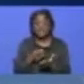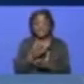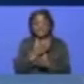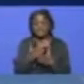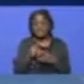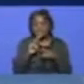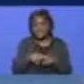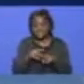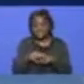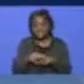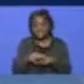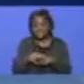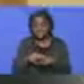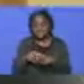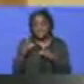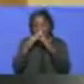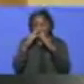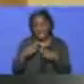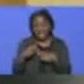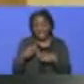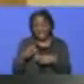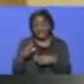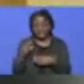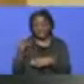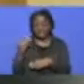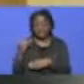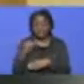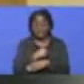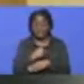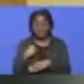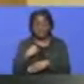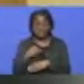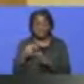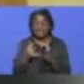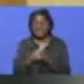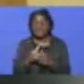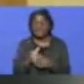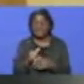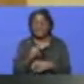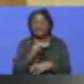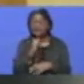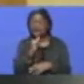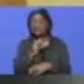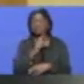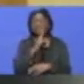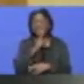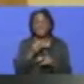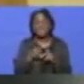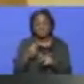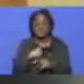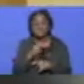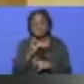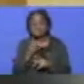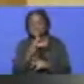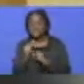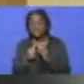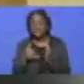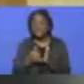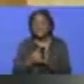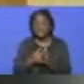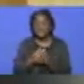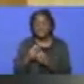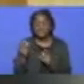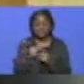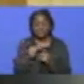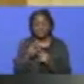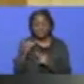sitting Cabinet colleagues. It's really unreal to me to even be speaking about this. The sentiments of Minister of